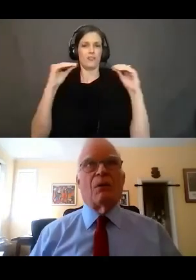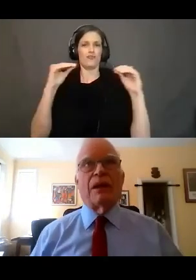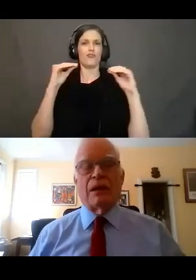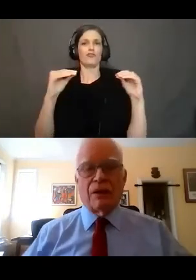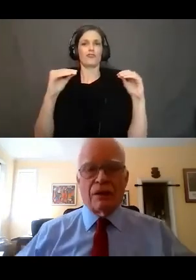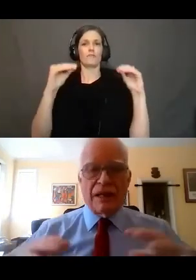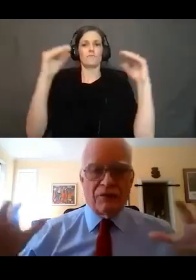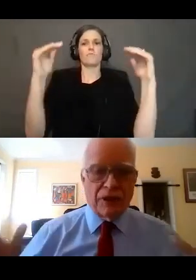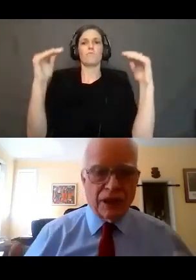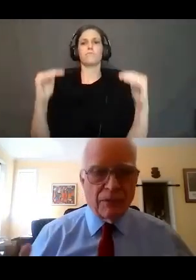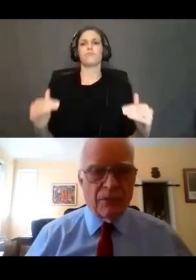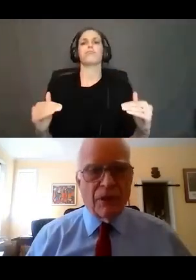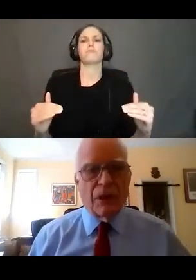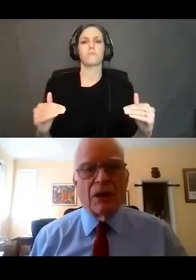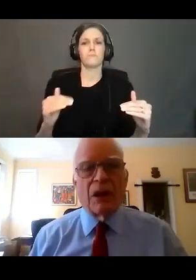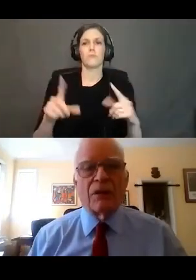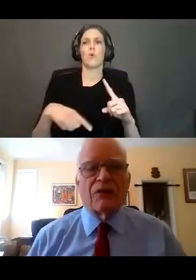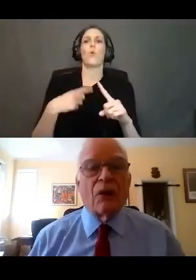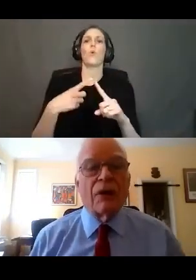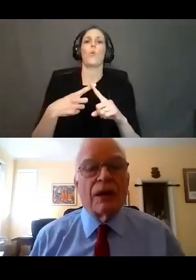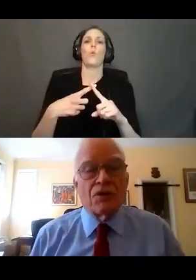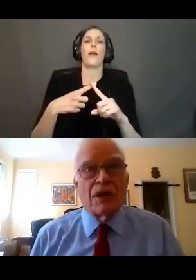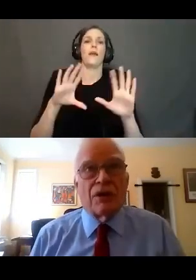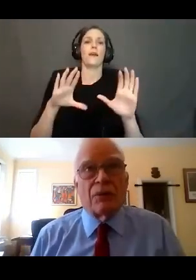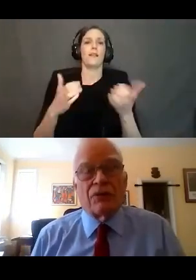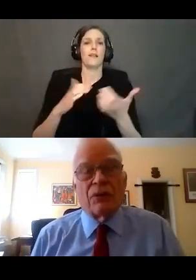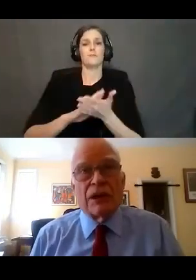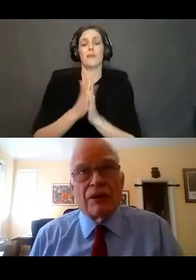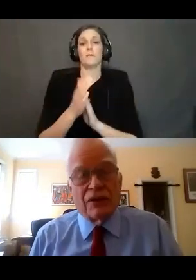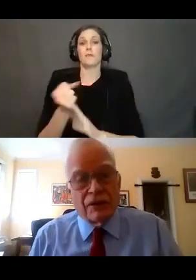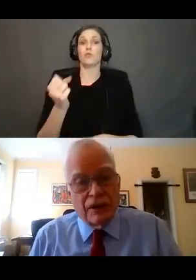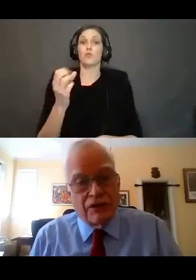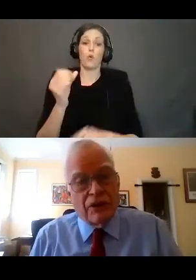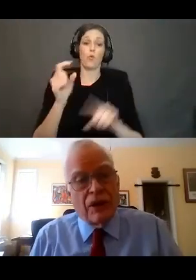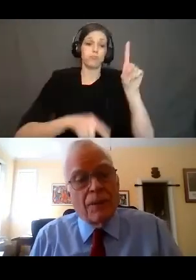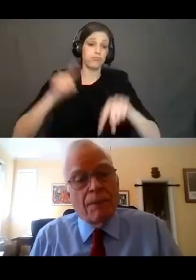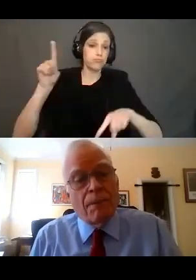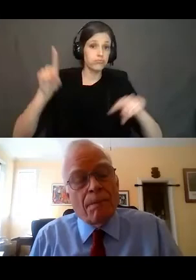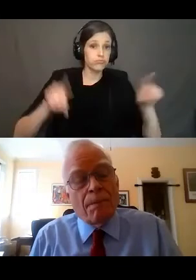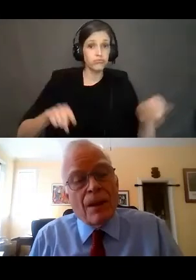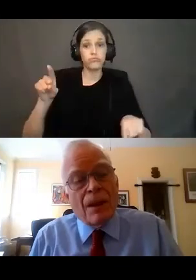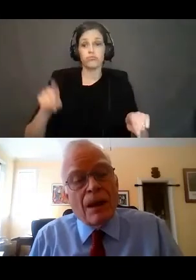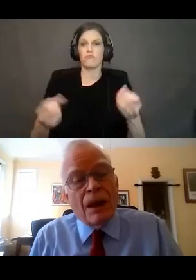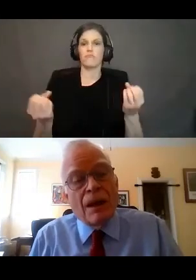down when the class became so heterogeneous with so many unskilled kids.